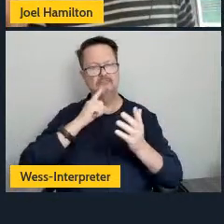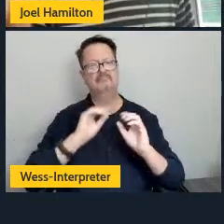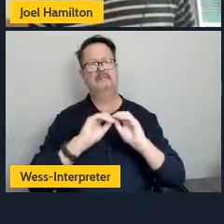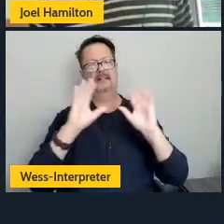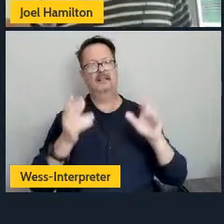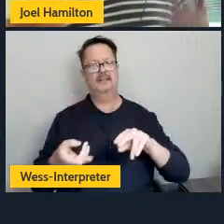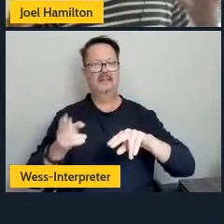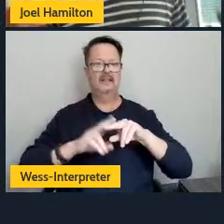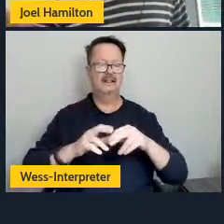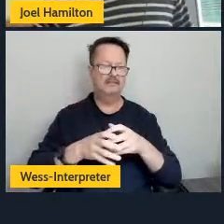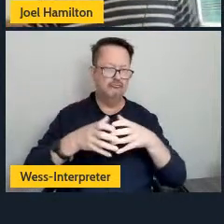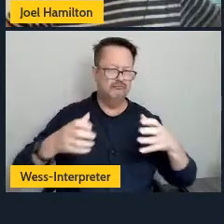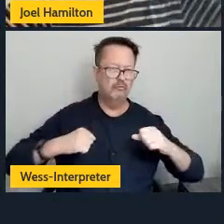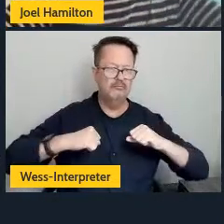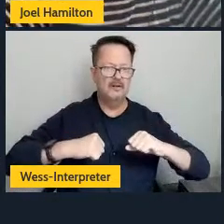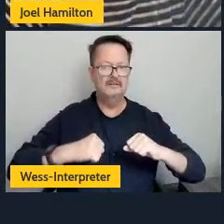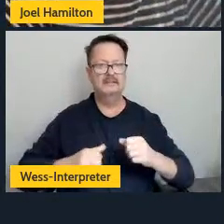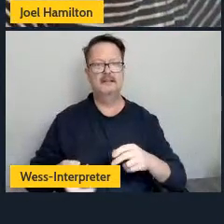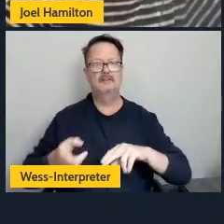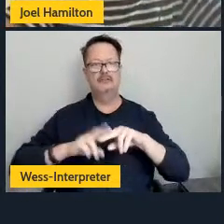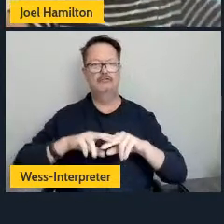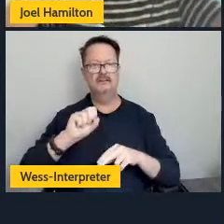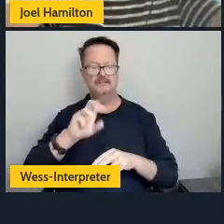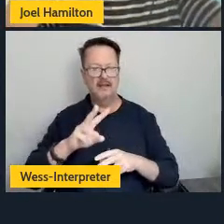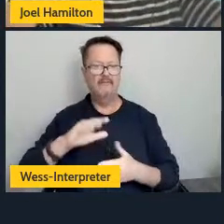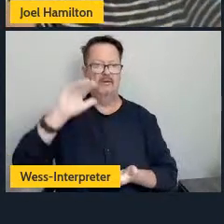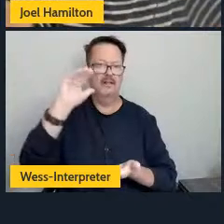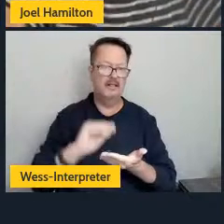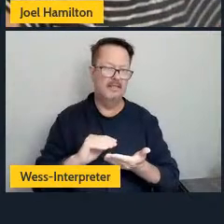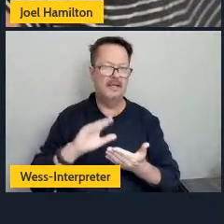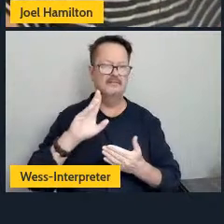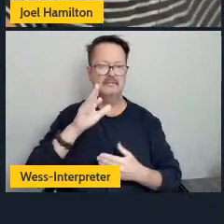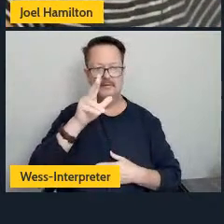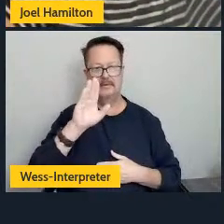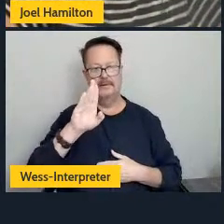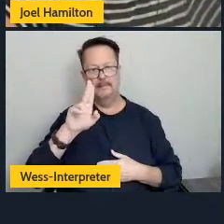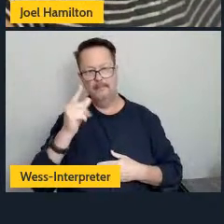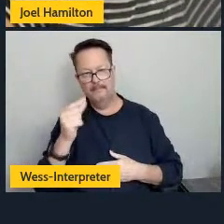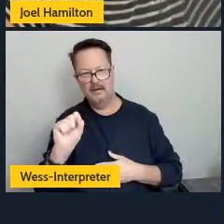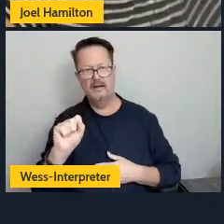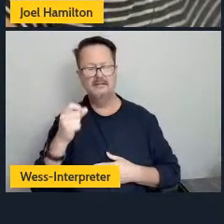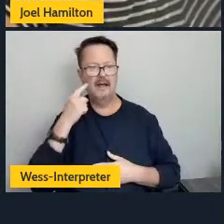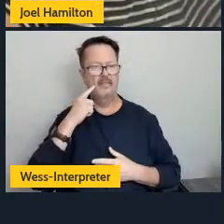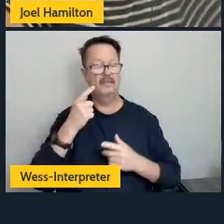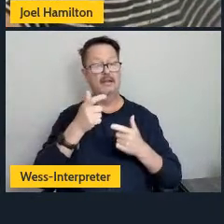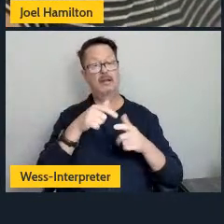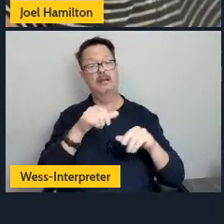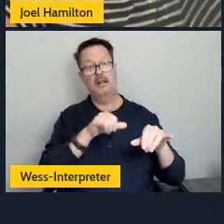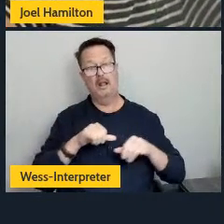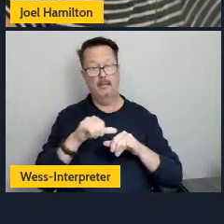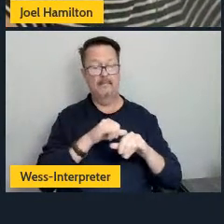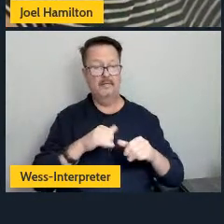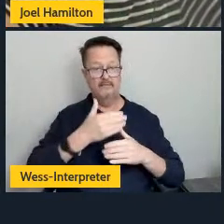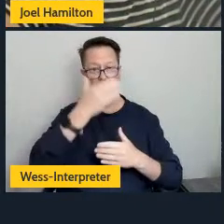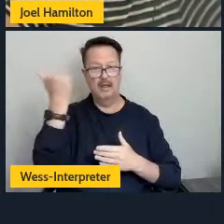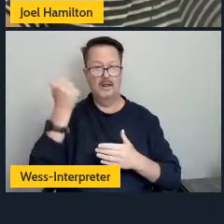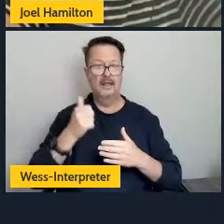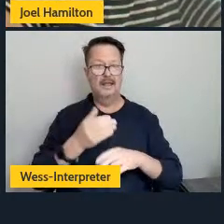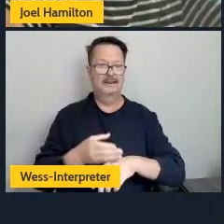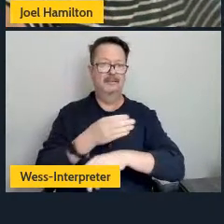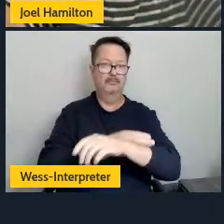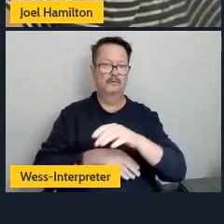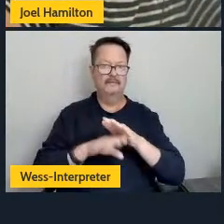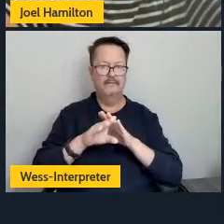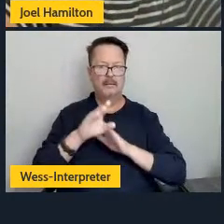increased robustness, increased software quality, less bugs. And also, I think a commonly forgotten one is an improved developer experience. Because if you're